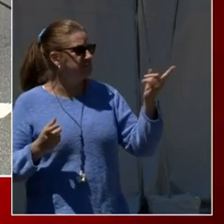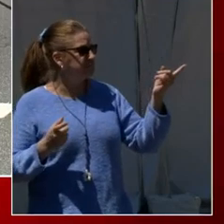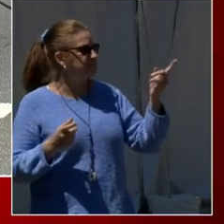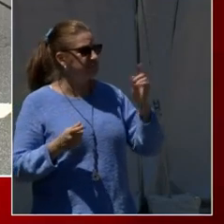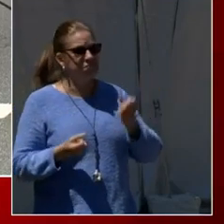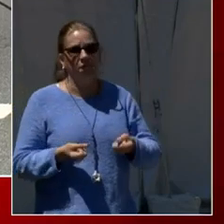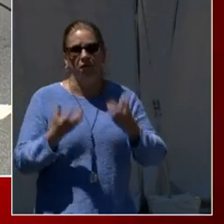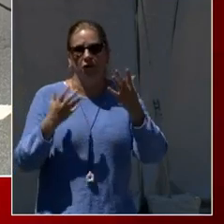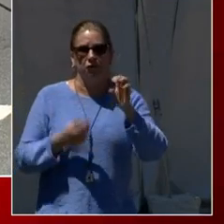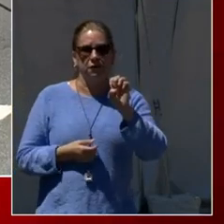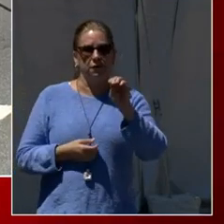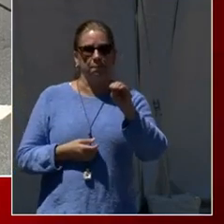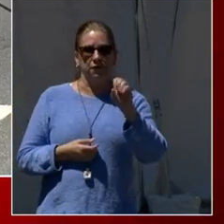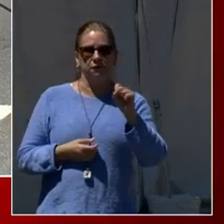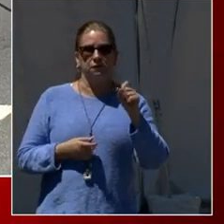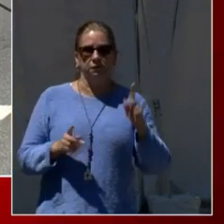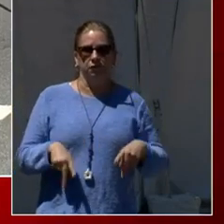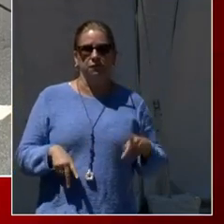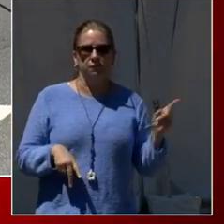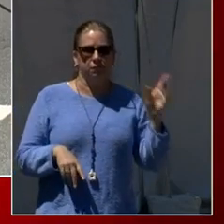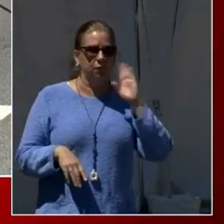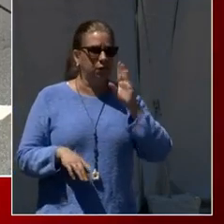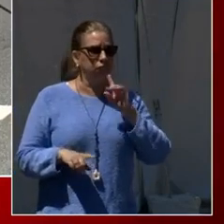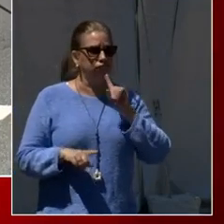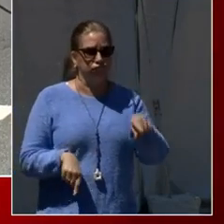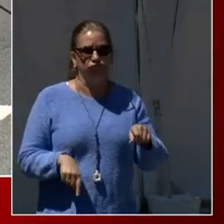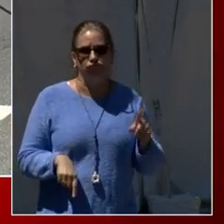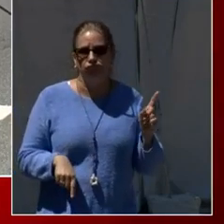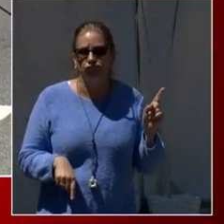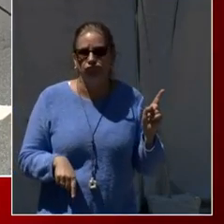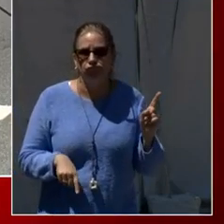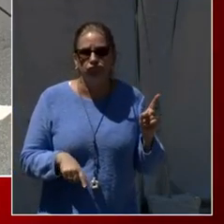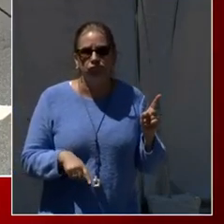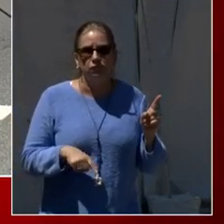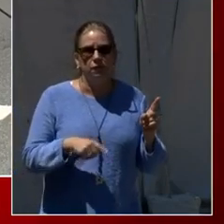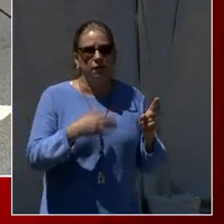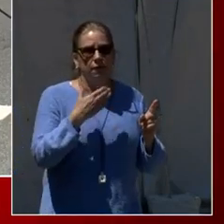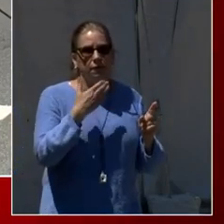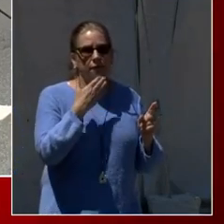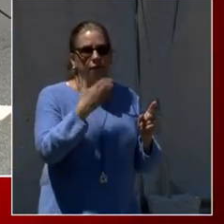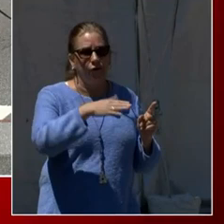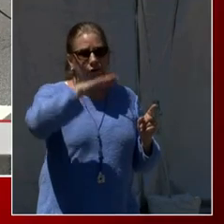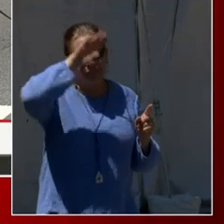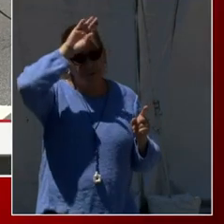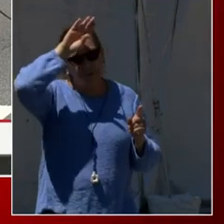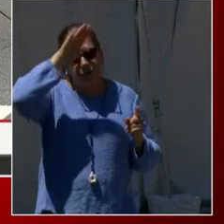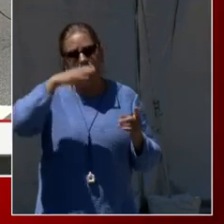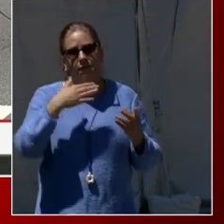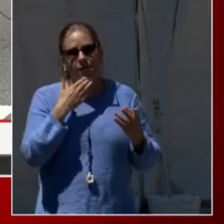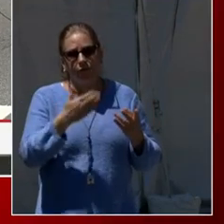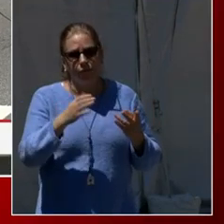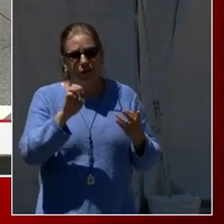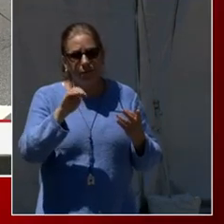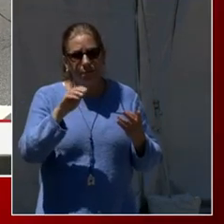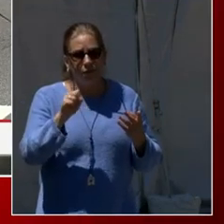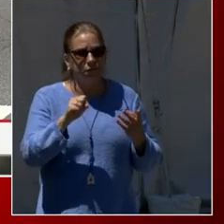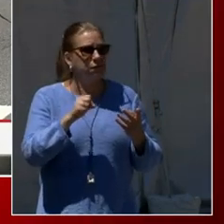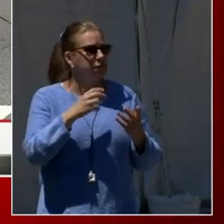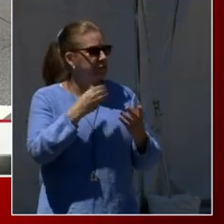I kick it to him, thank the men and women of our fire department and EMS who responded very bravely, not just last